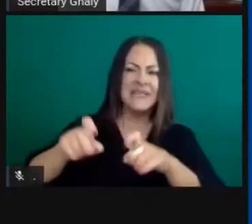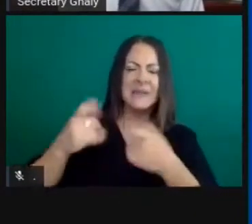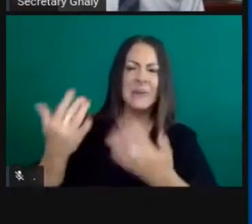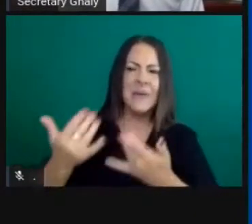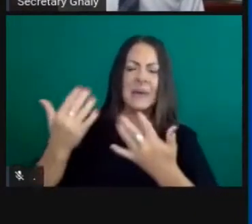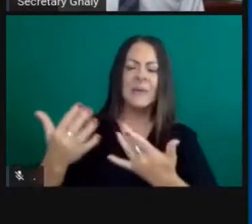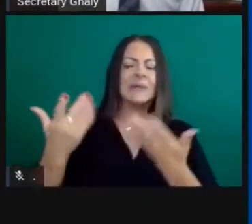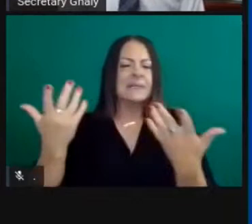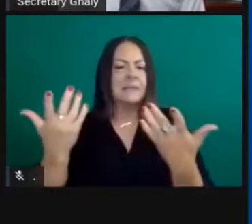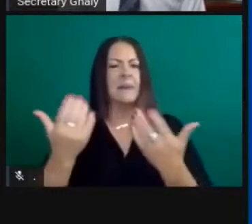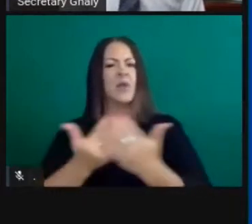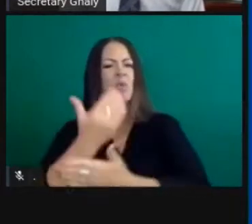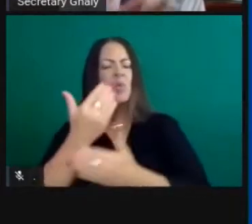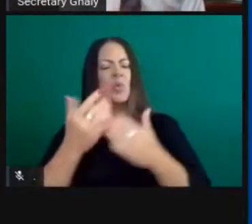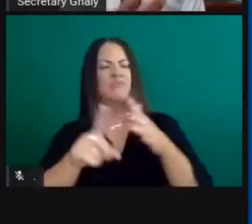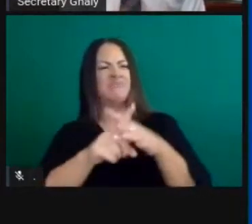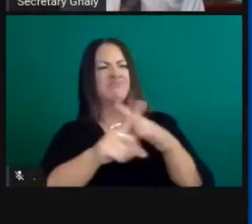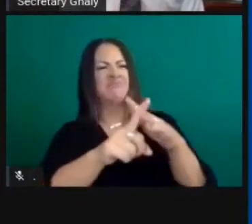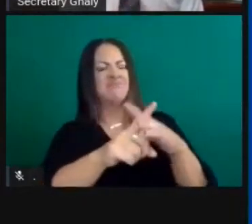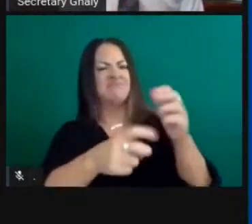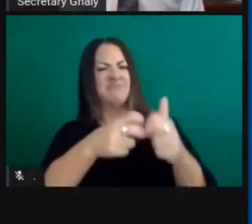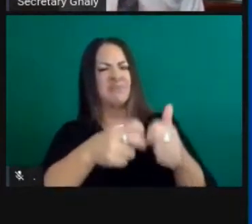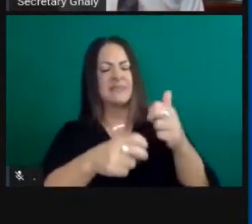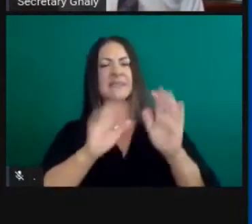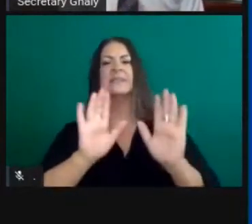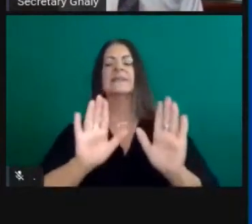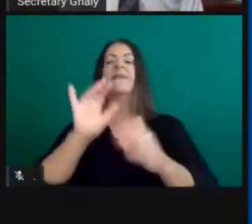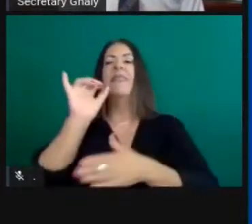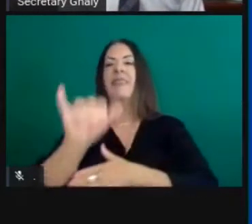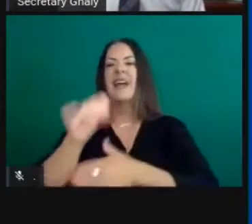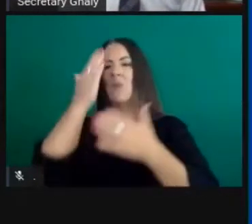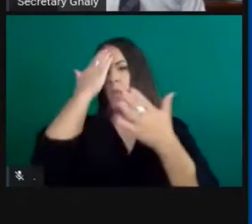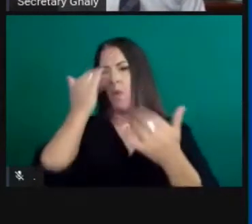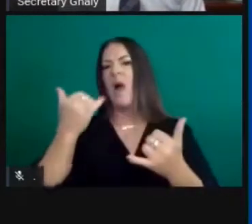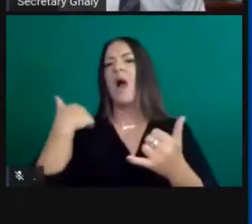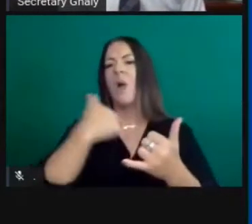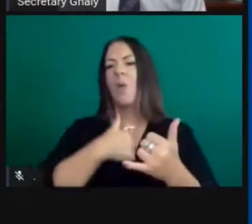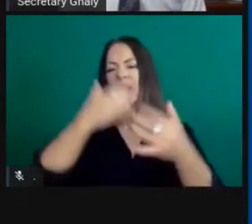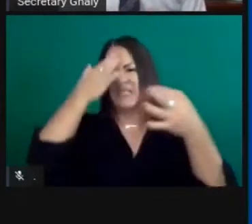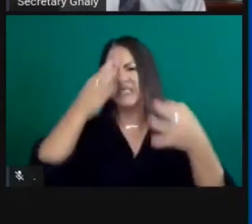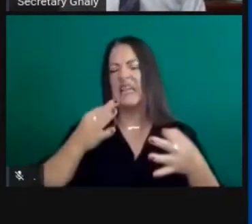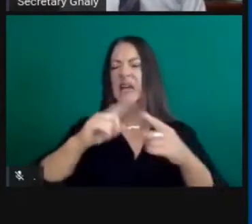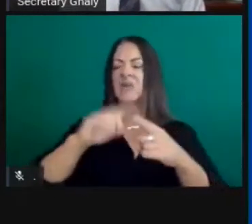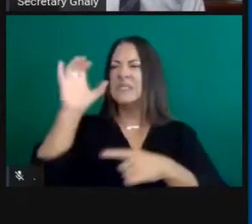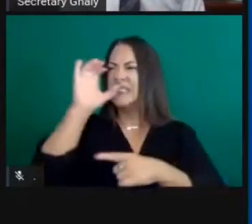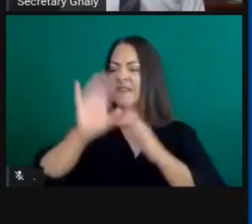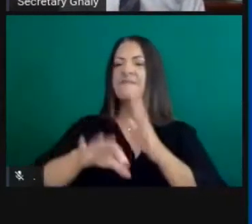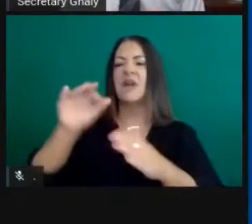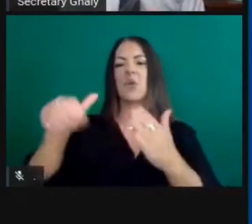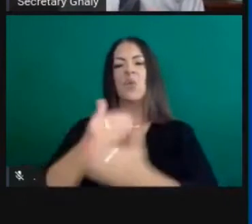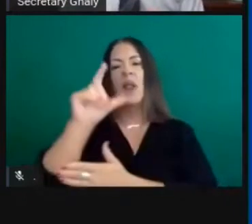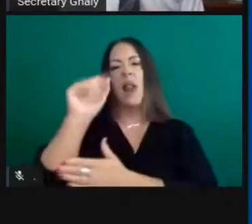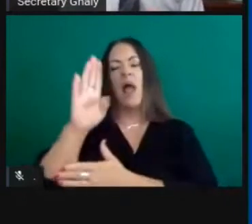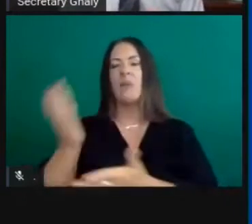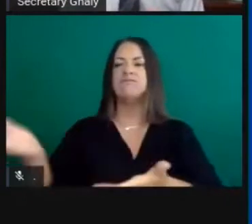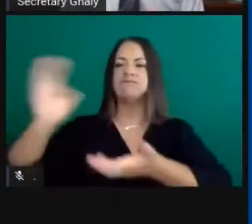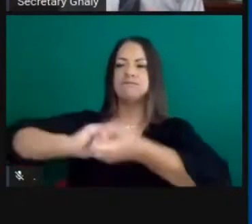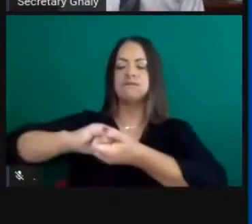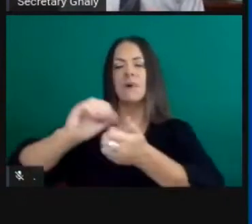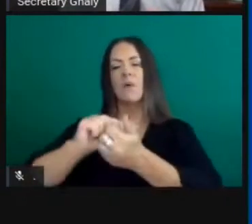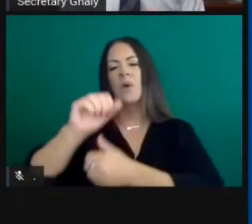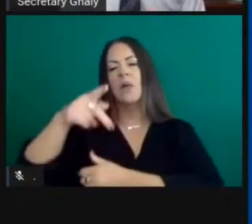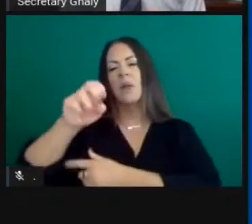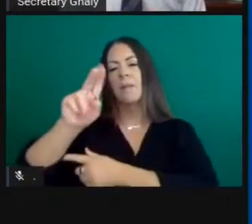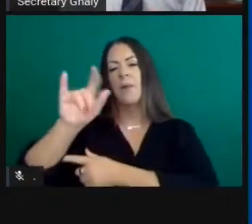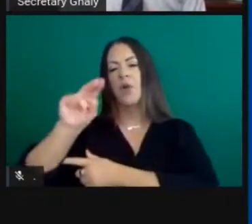testing issues that had popped up. Really, that was the impetus to our Perkin-Elmer partnership to bring